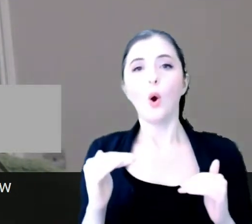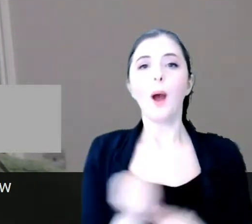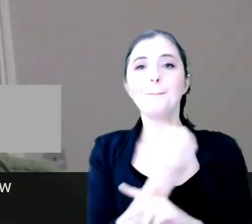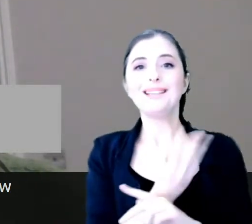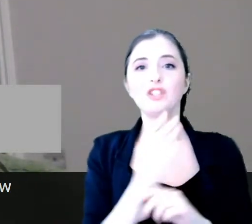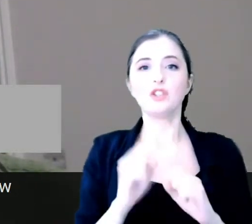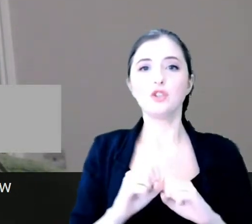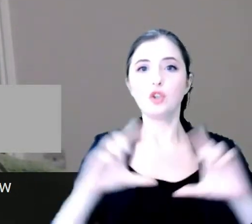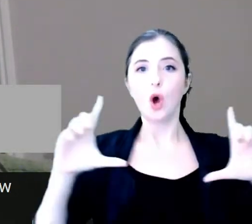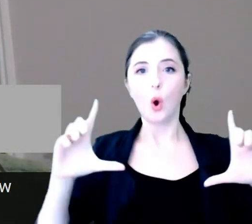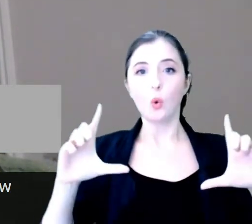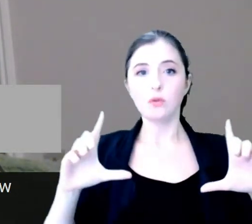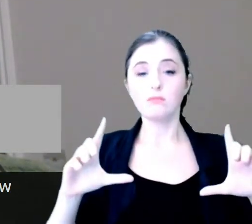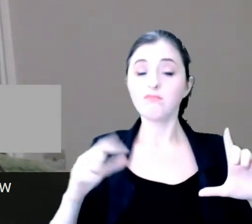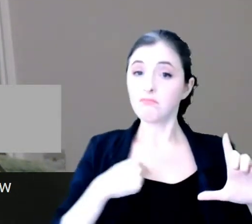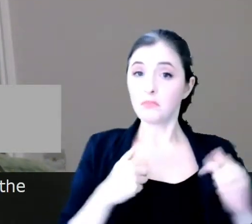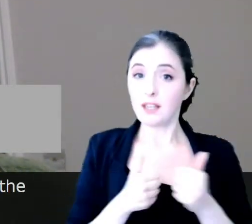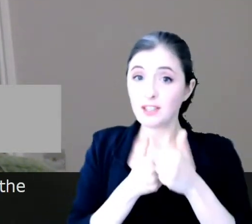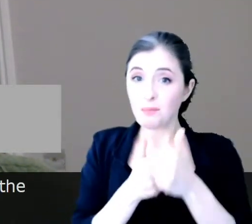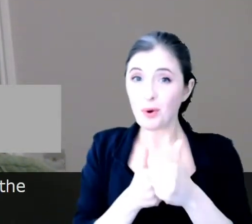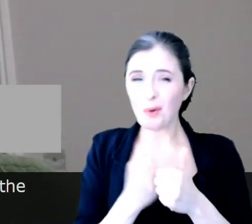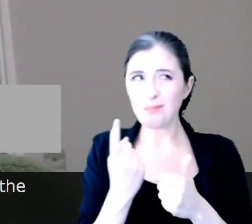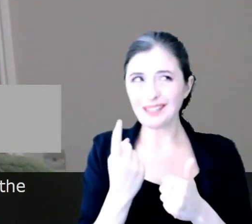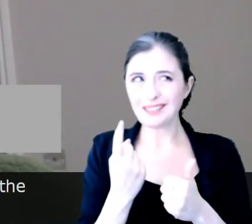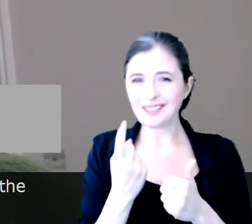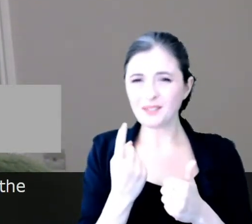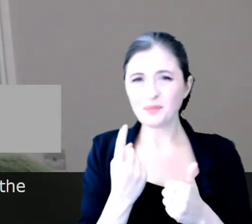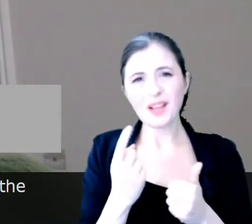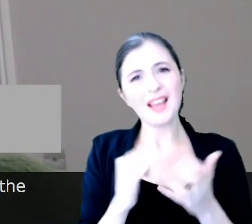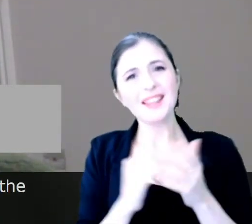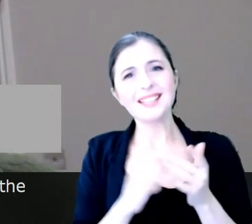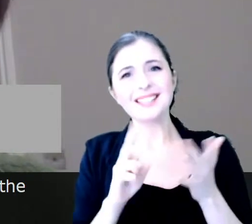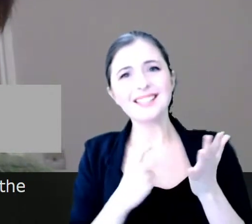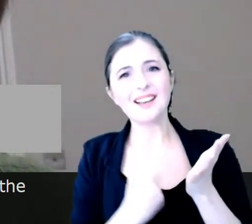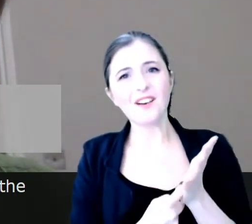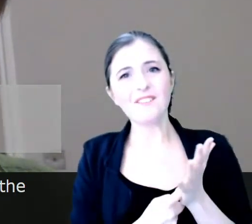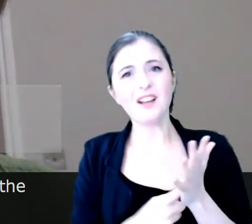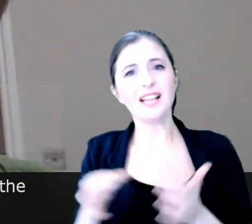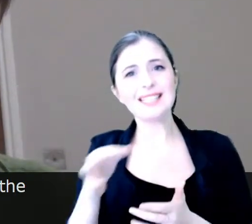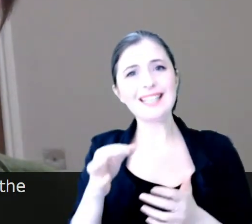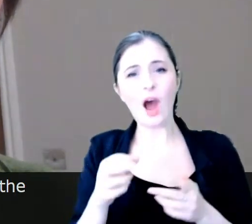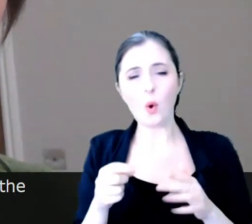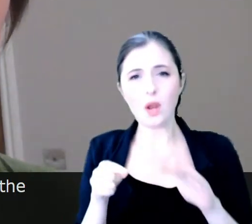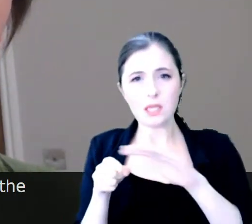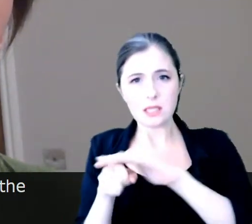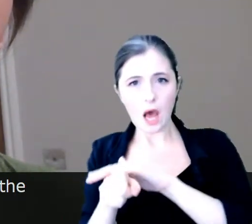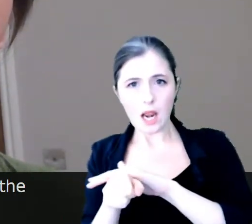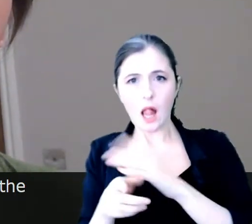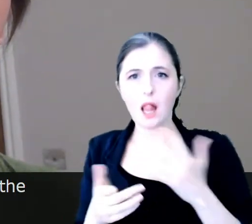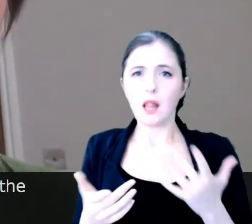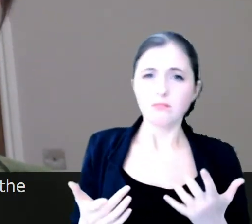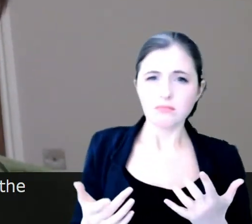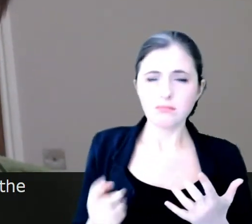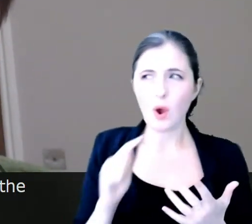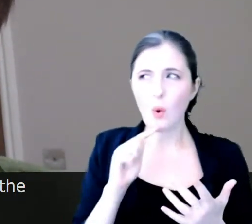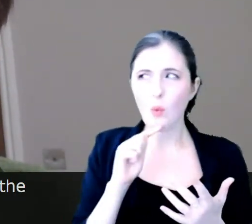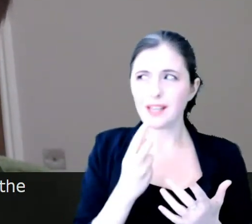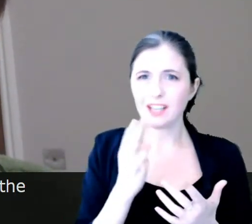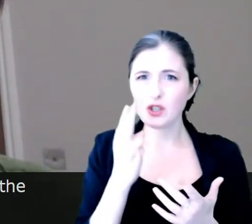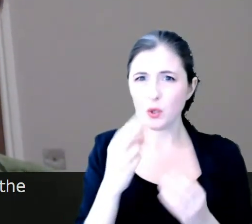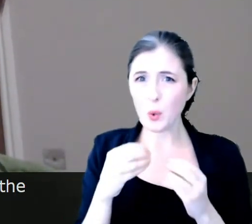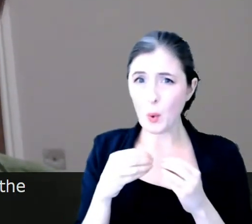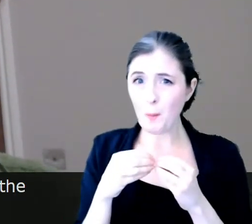is the Silvertown Tunnel. The Mayor is pushing ahead with this, which is going to cost around £2 billion over the life of this project, building